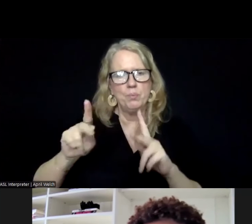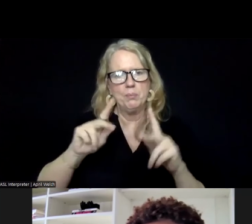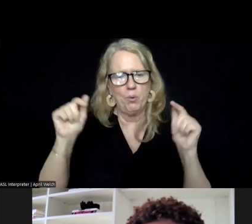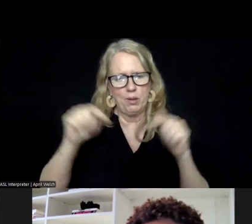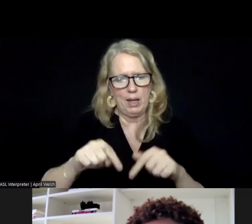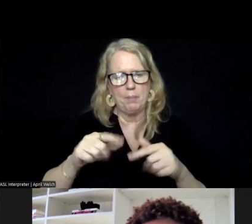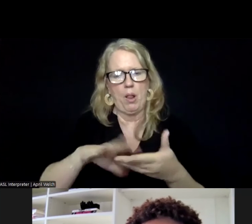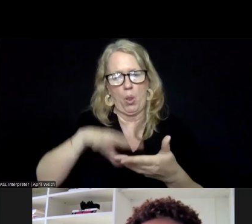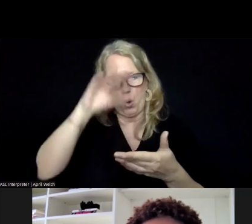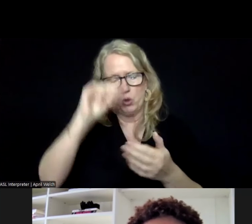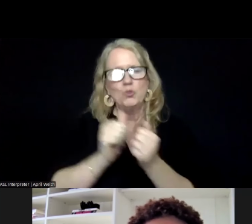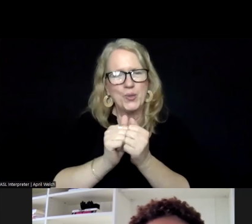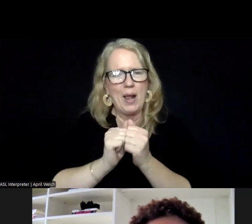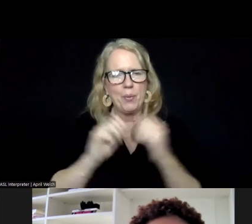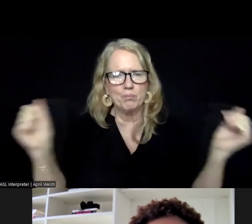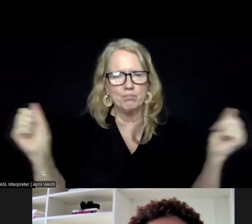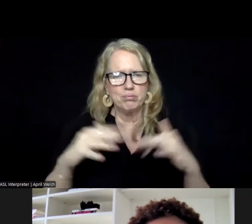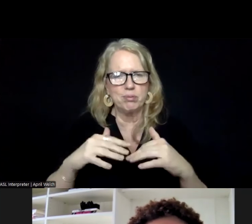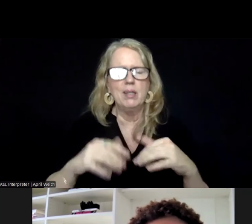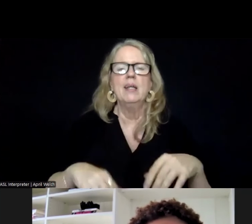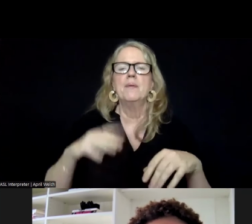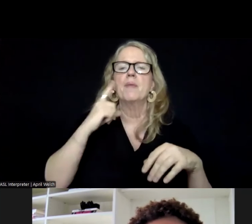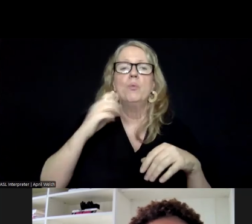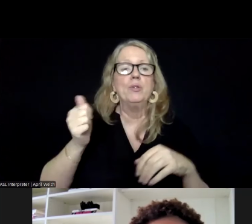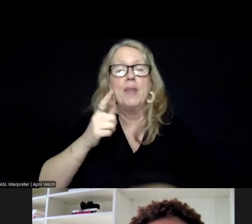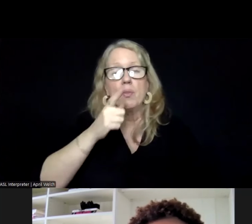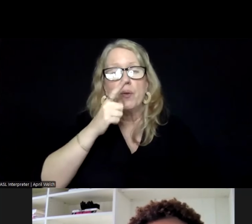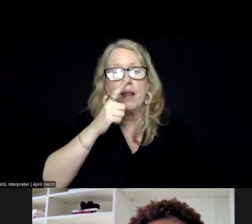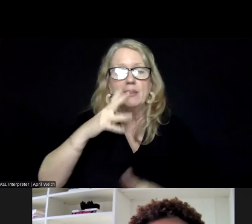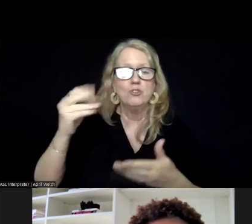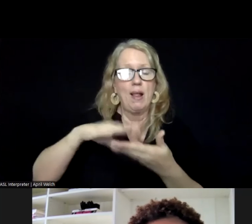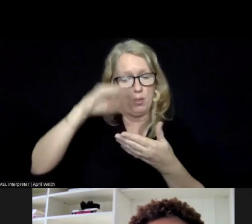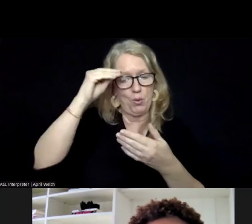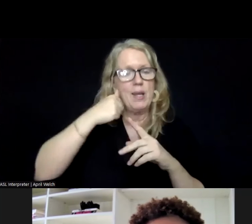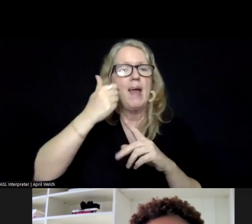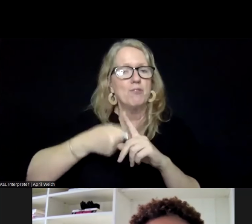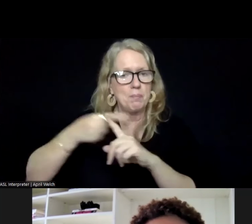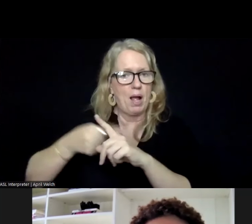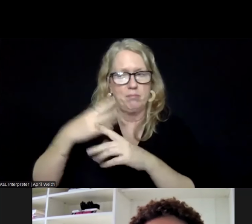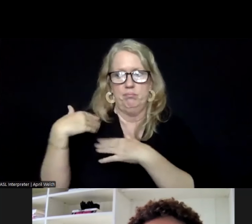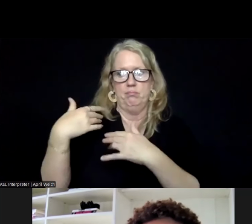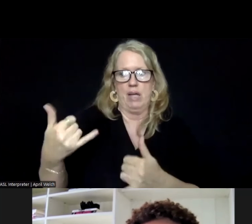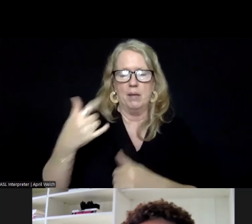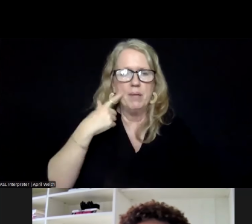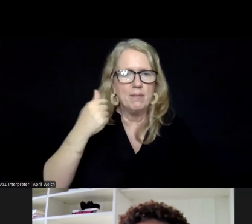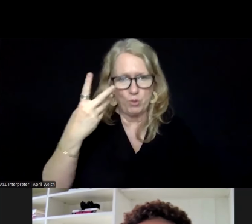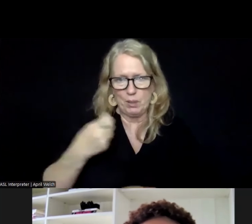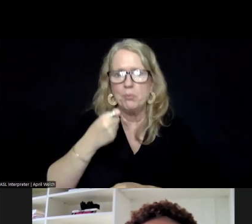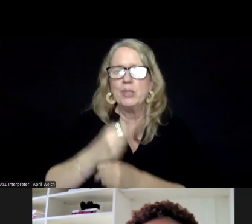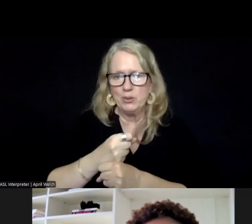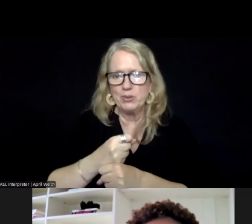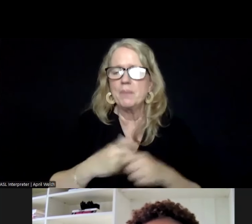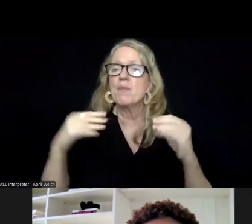learn together. We do that also through lunch and learns that we host monthly and have been doing for the past couple of years, and